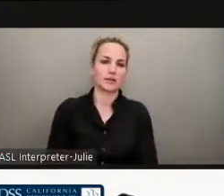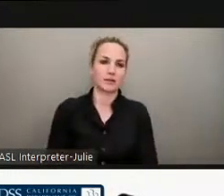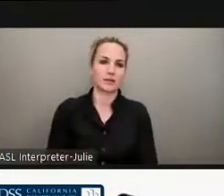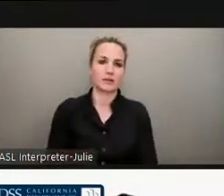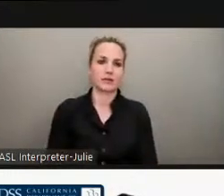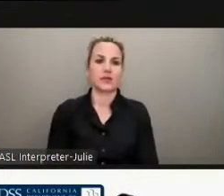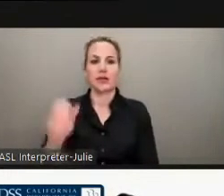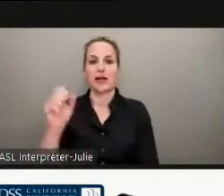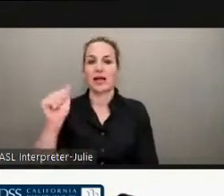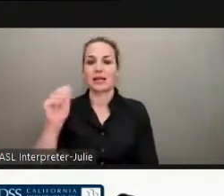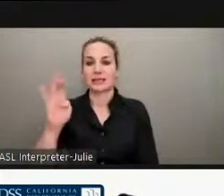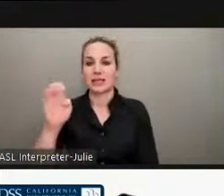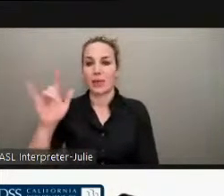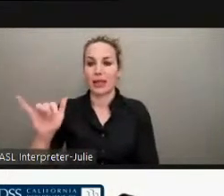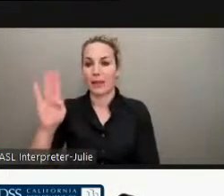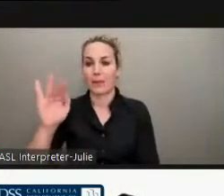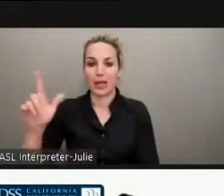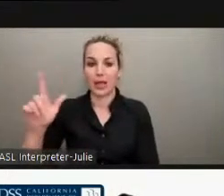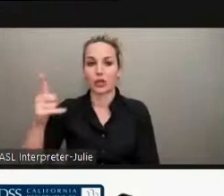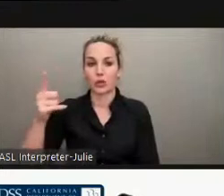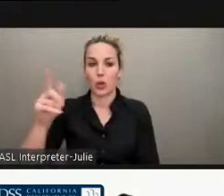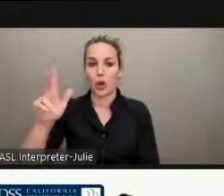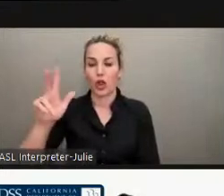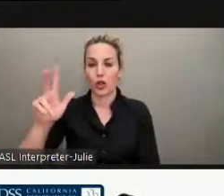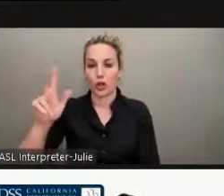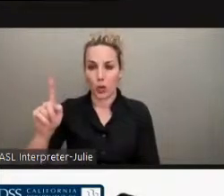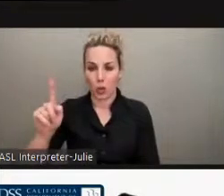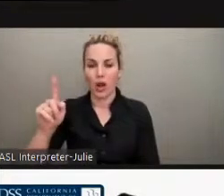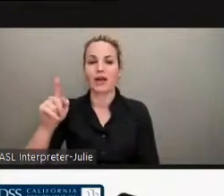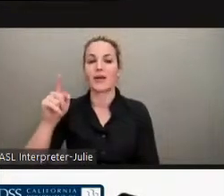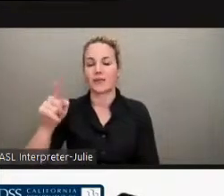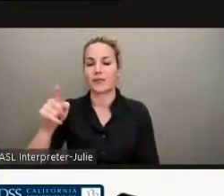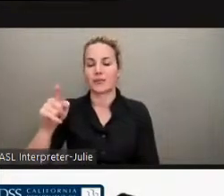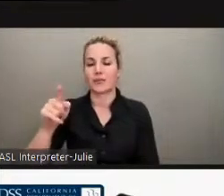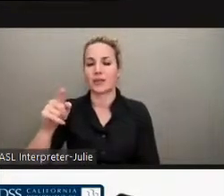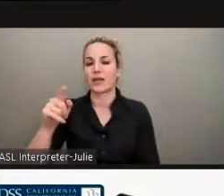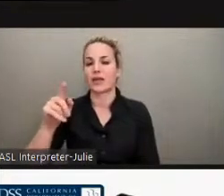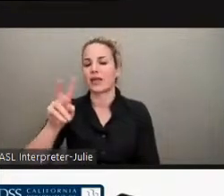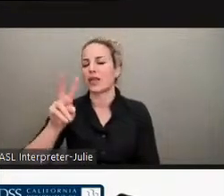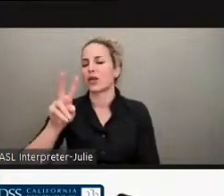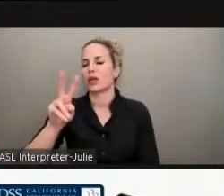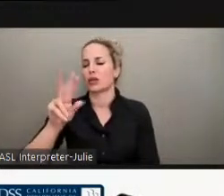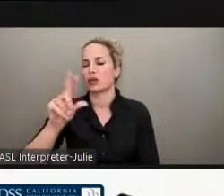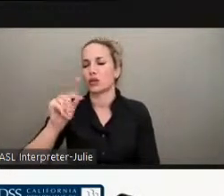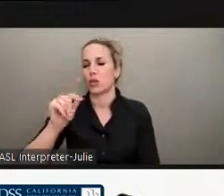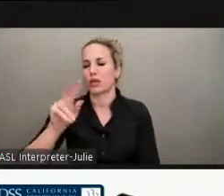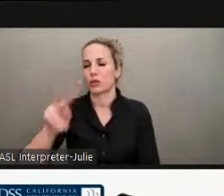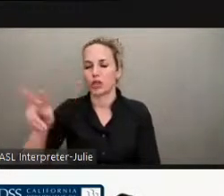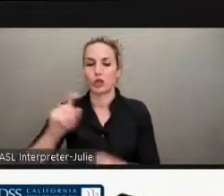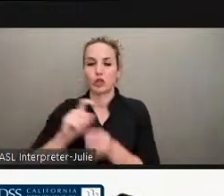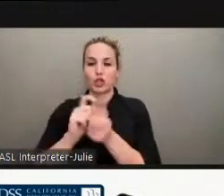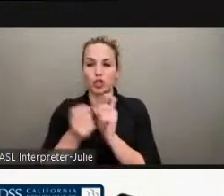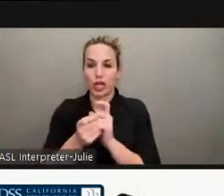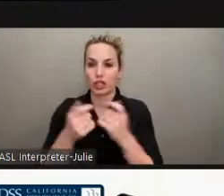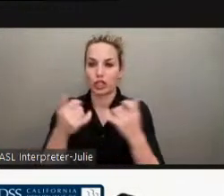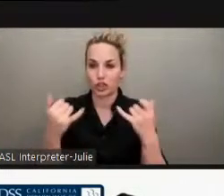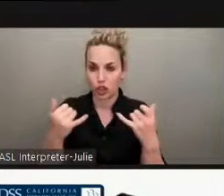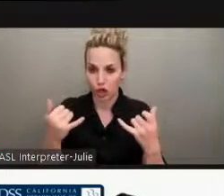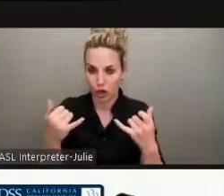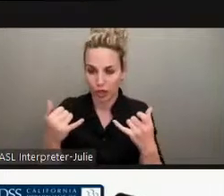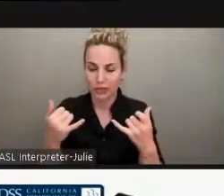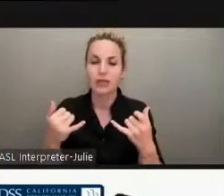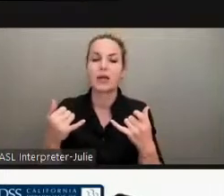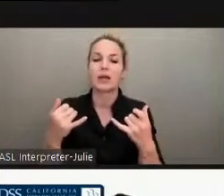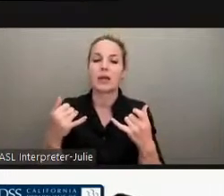Assembly Bill 2131, Chapter 910, Statutes of 2022, changes current law by repealing